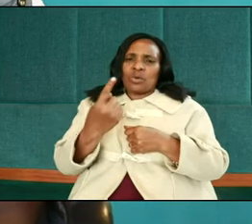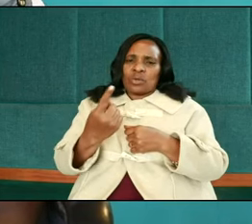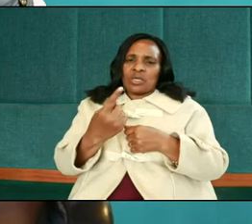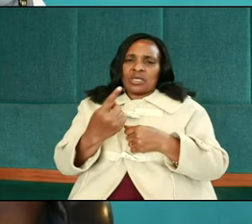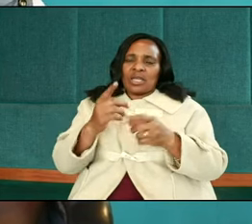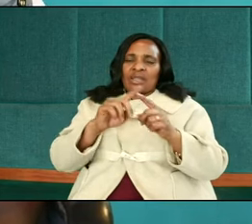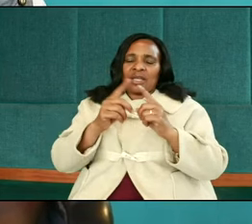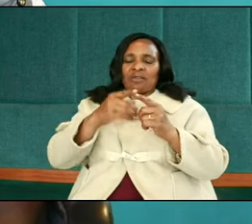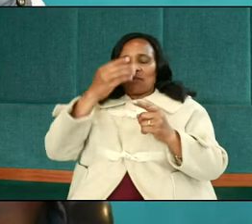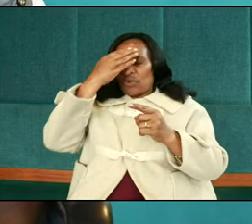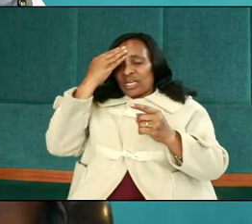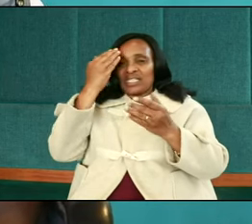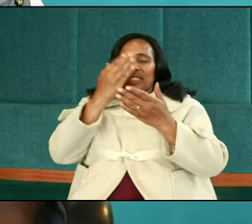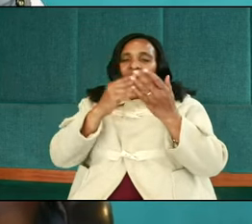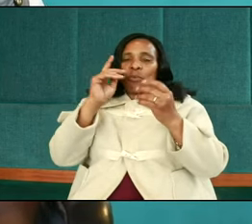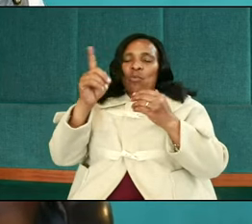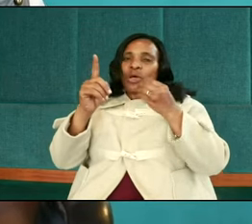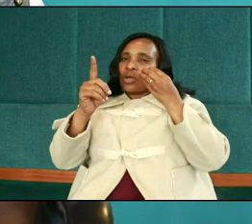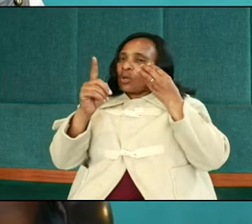and forget about someone who...